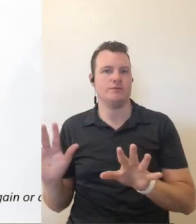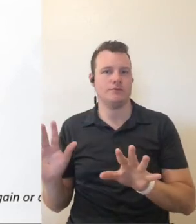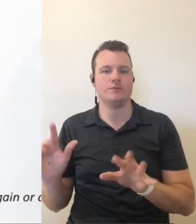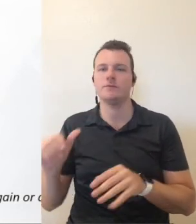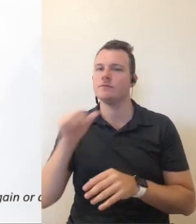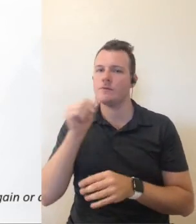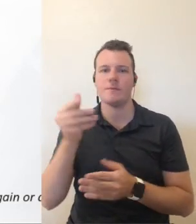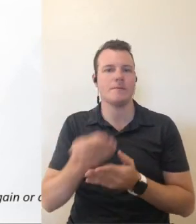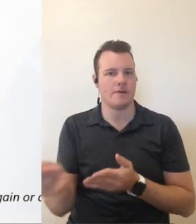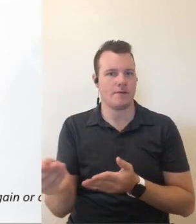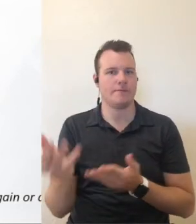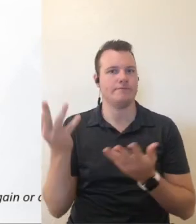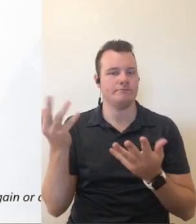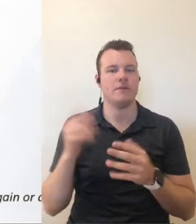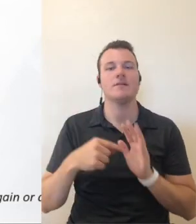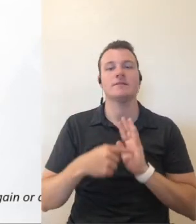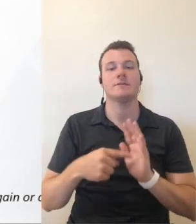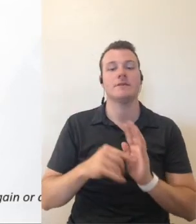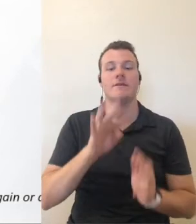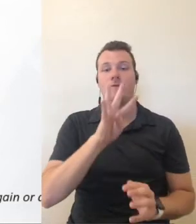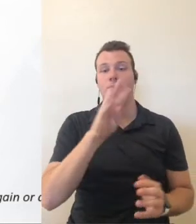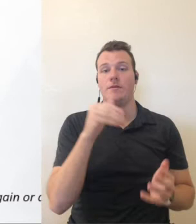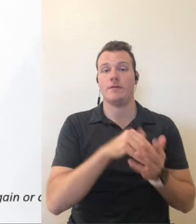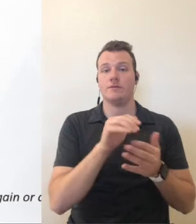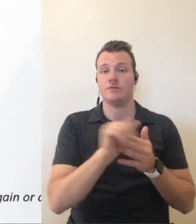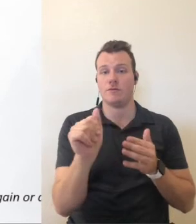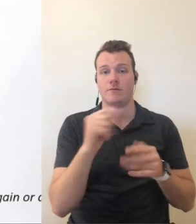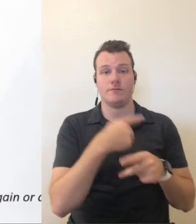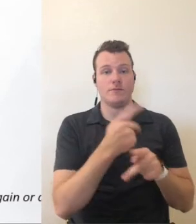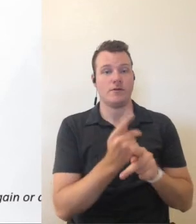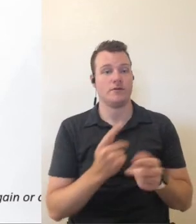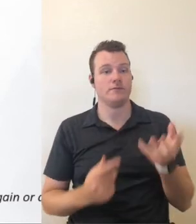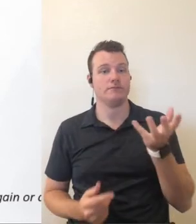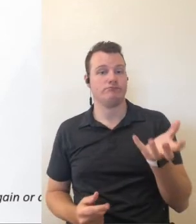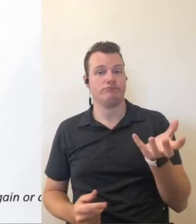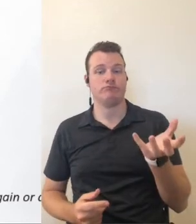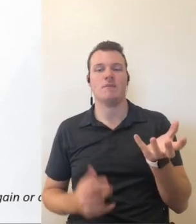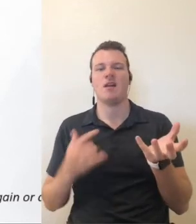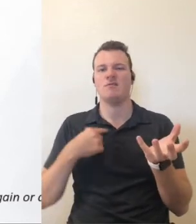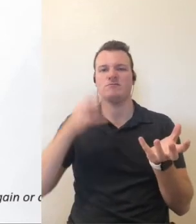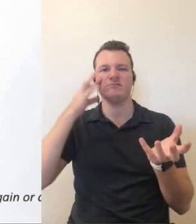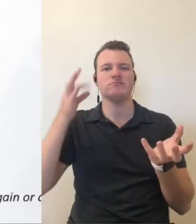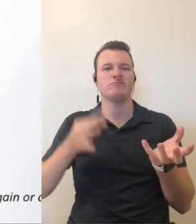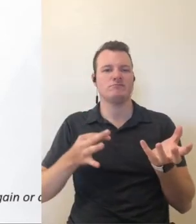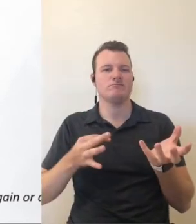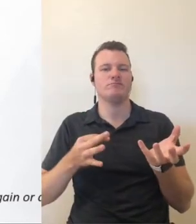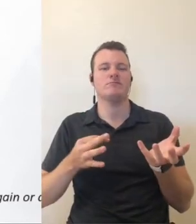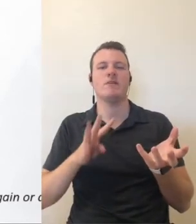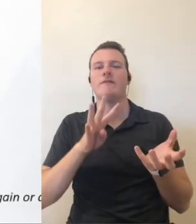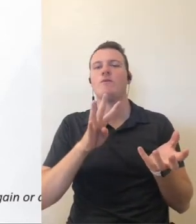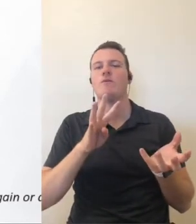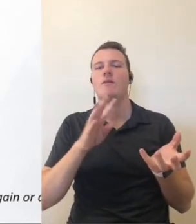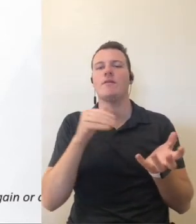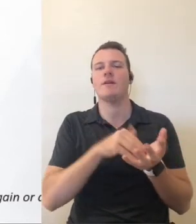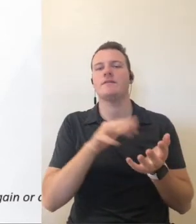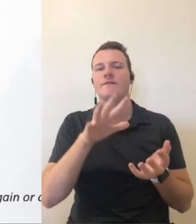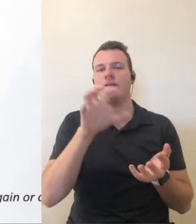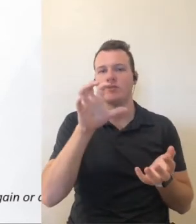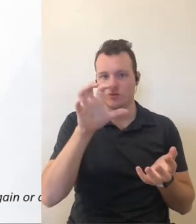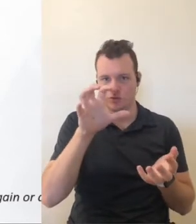individuals. So to give you an example, if I have a $4,000 product and all of a sudden I decide to